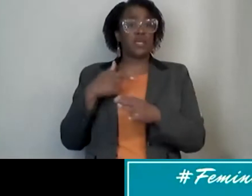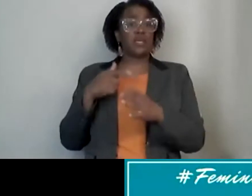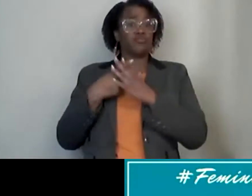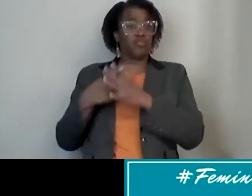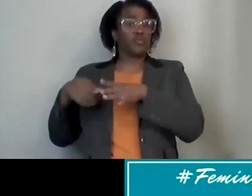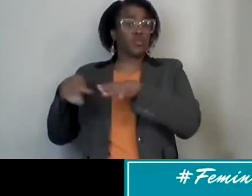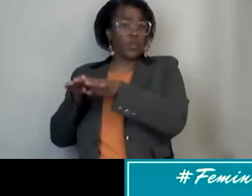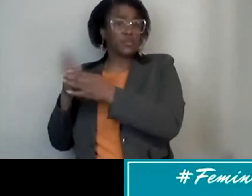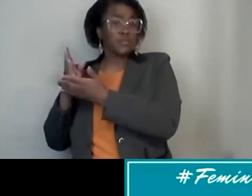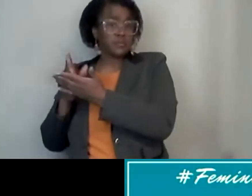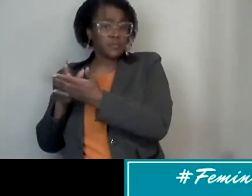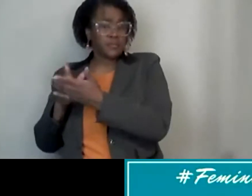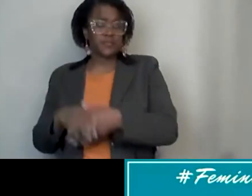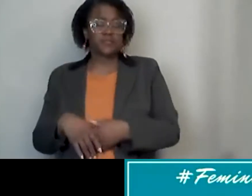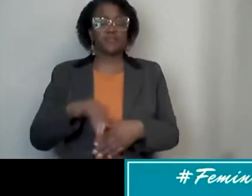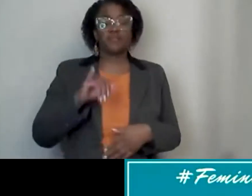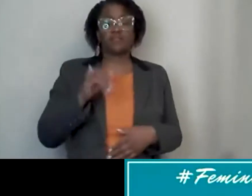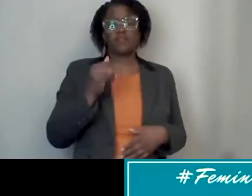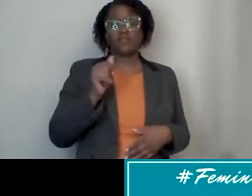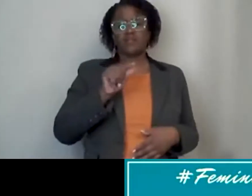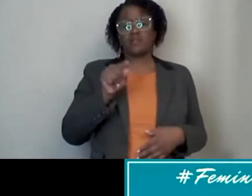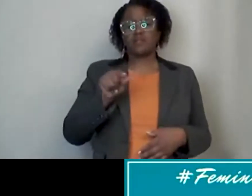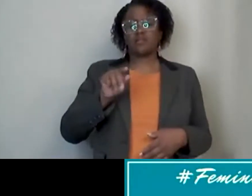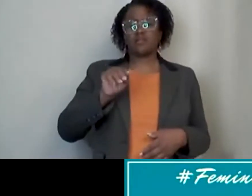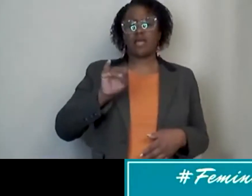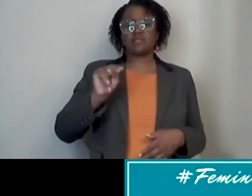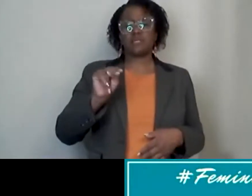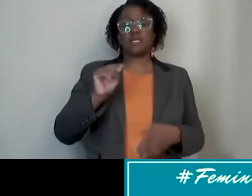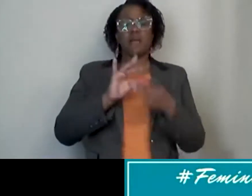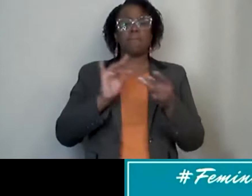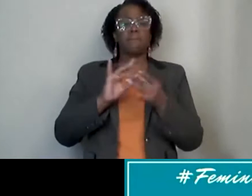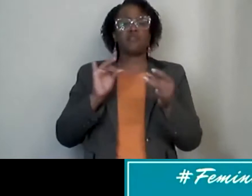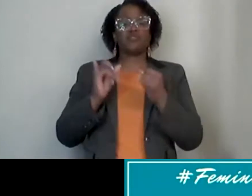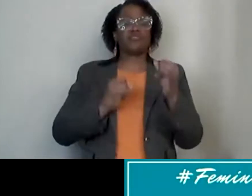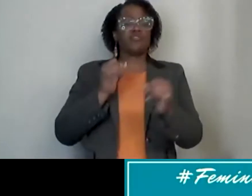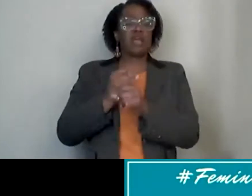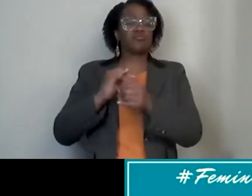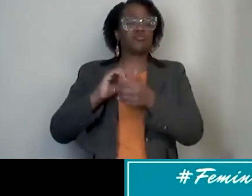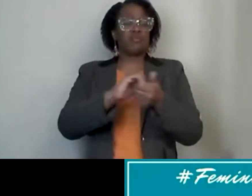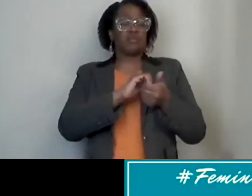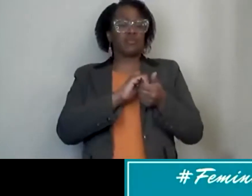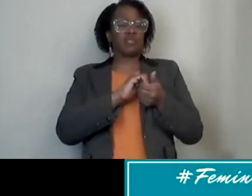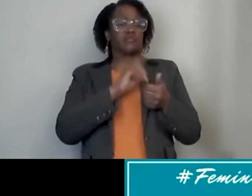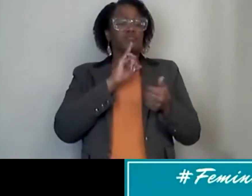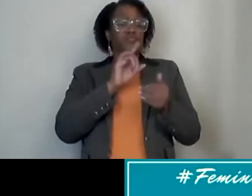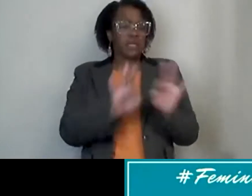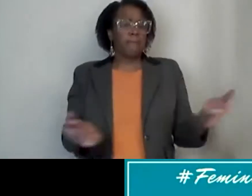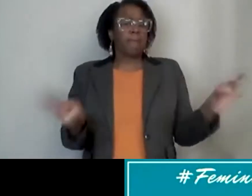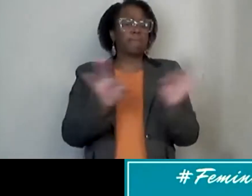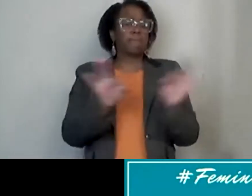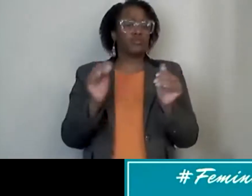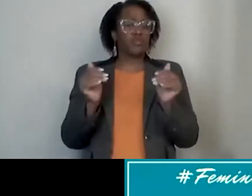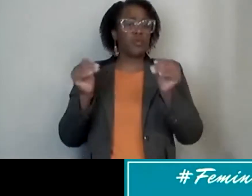session. Jazmín mentioned international solidarity being so very key in moving forward